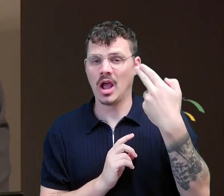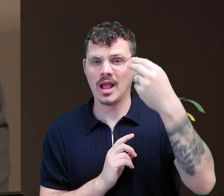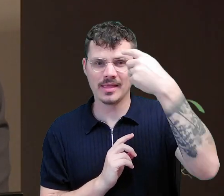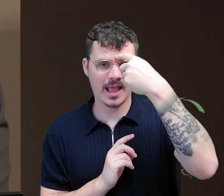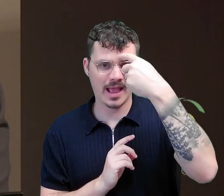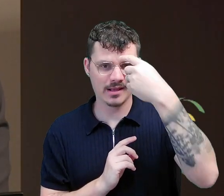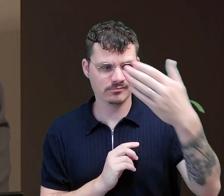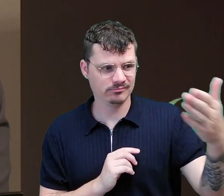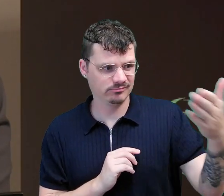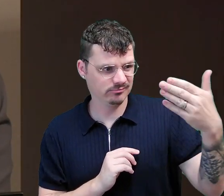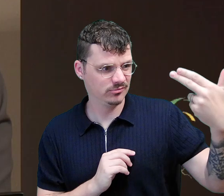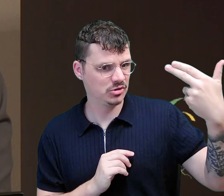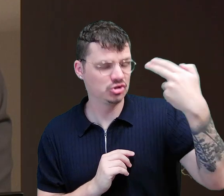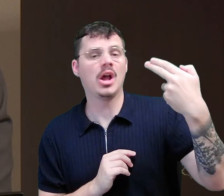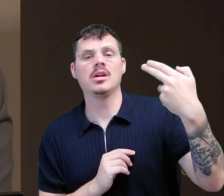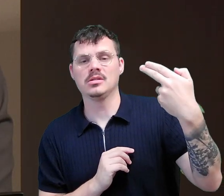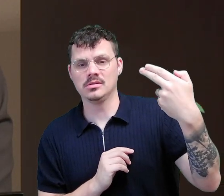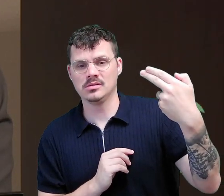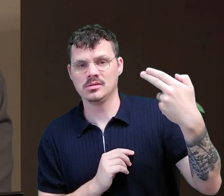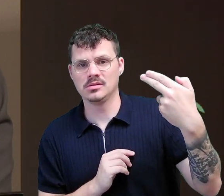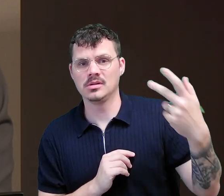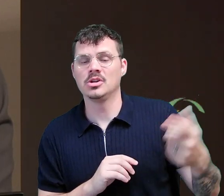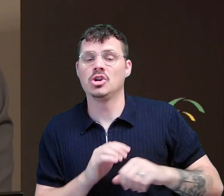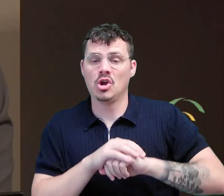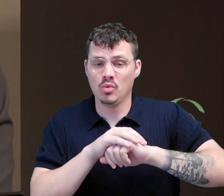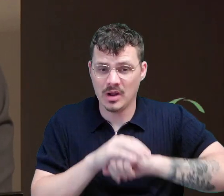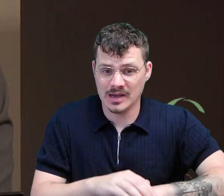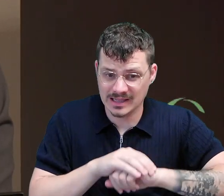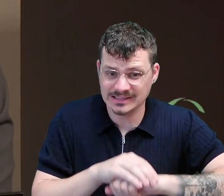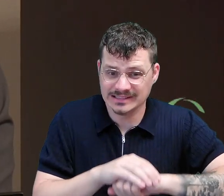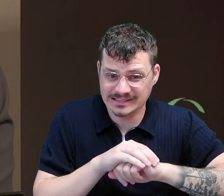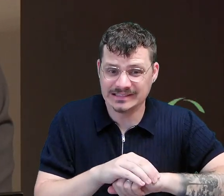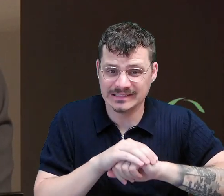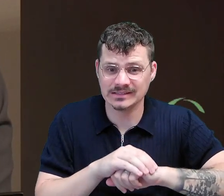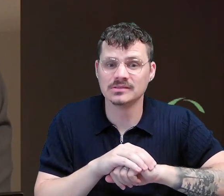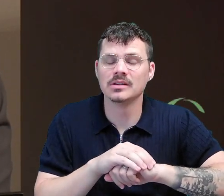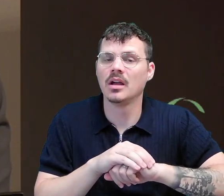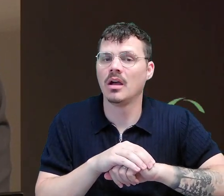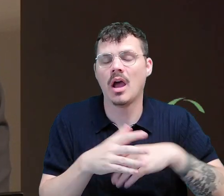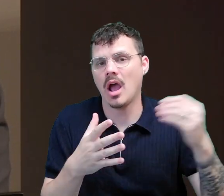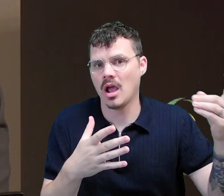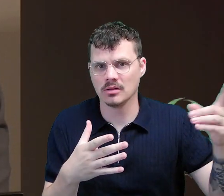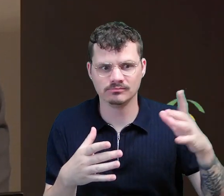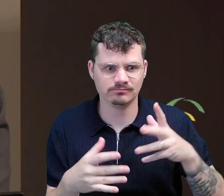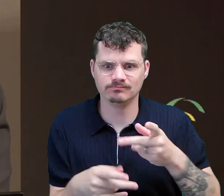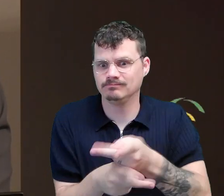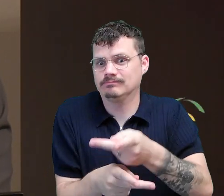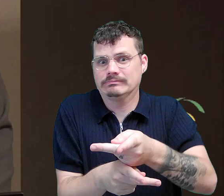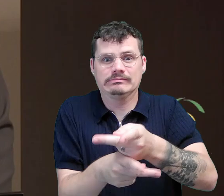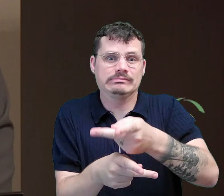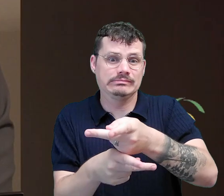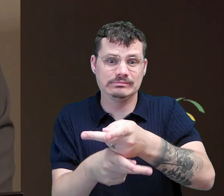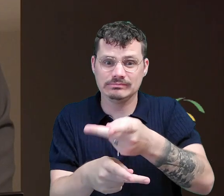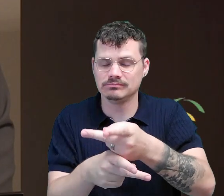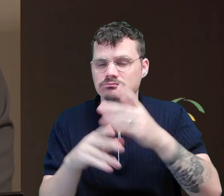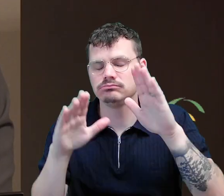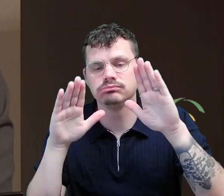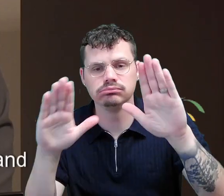away. She was resuscitated and given fantastic